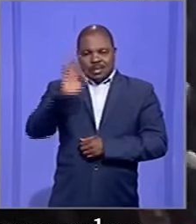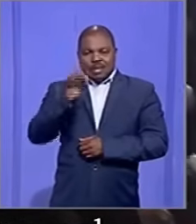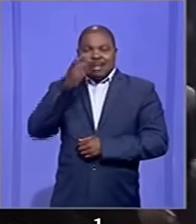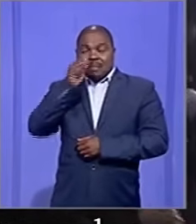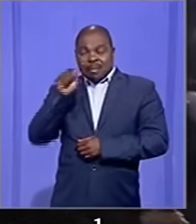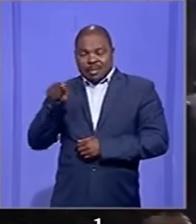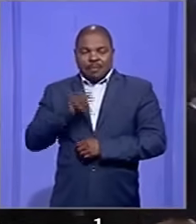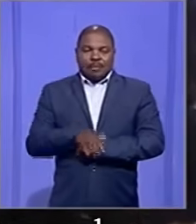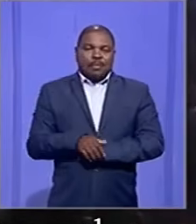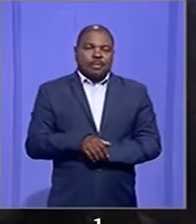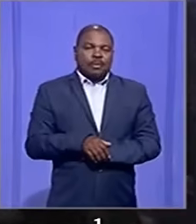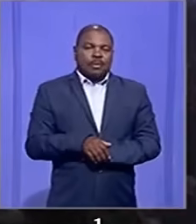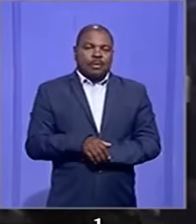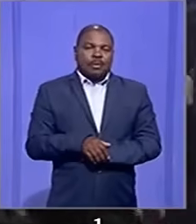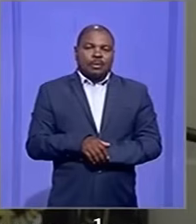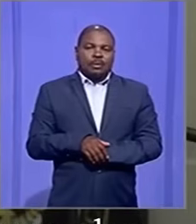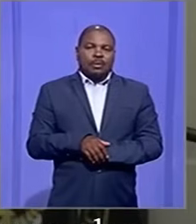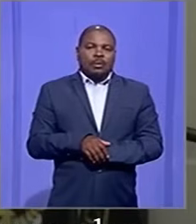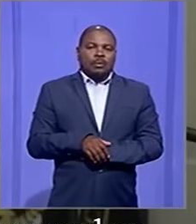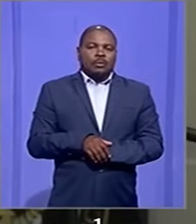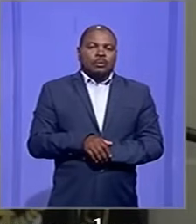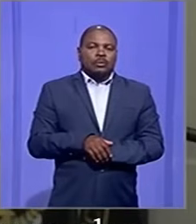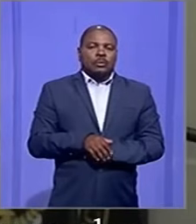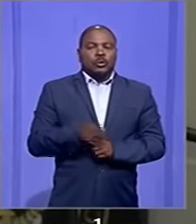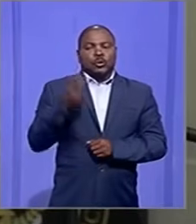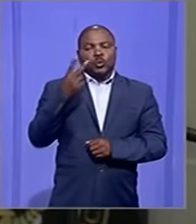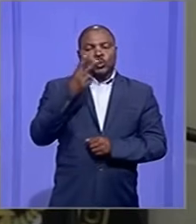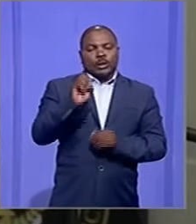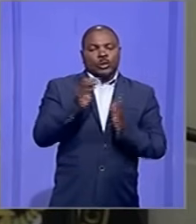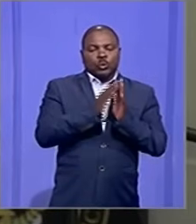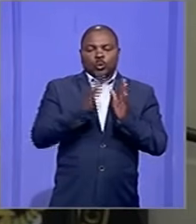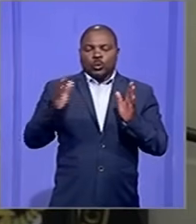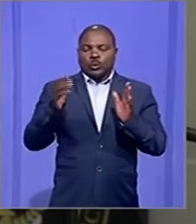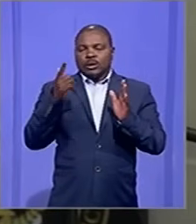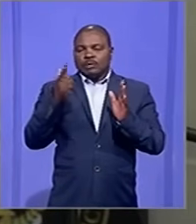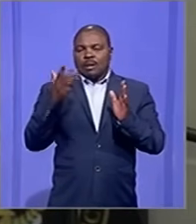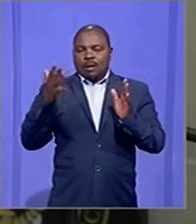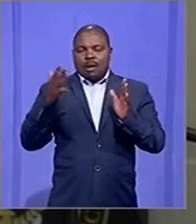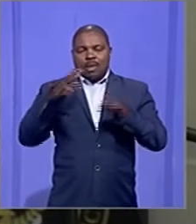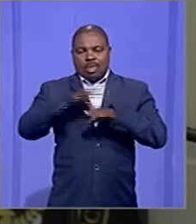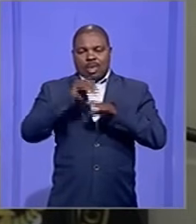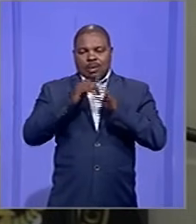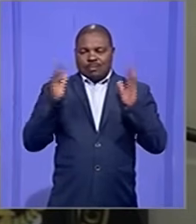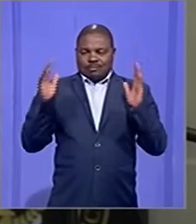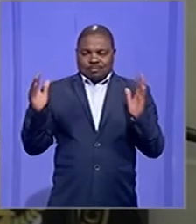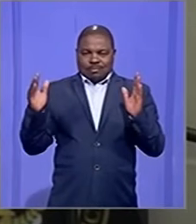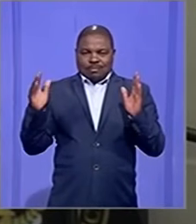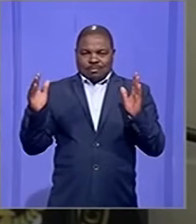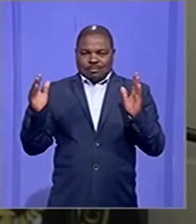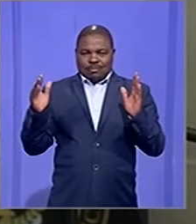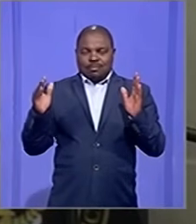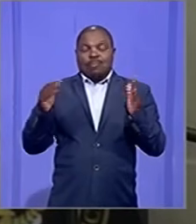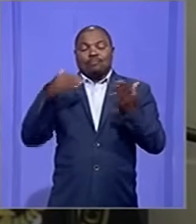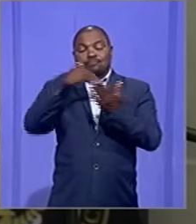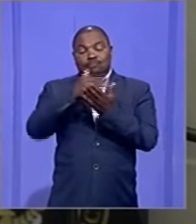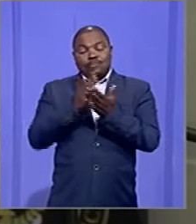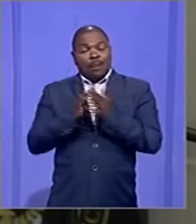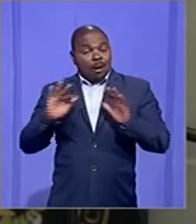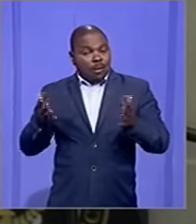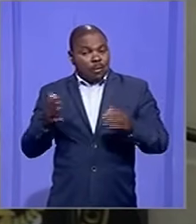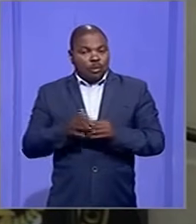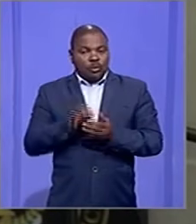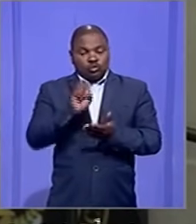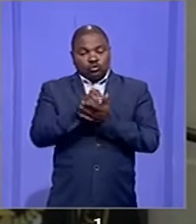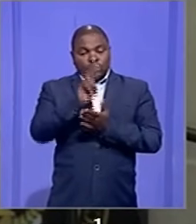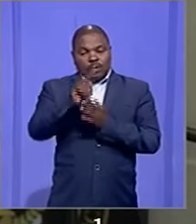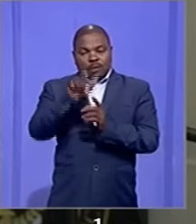50.5. They range from 20 to 79 in age. That breakdown is as follows.